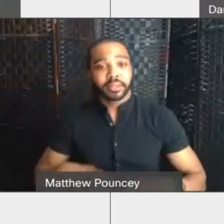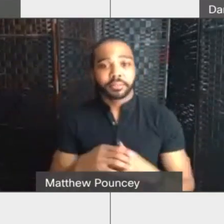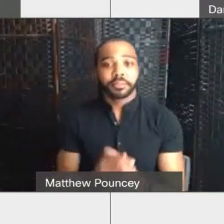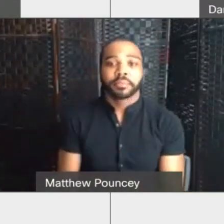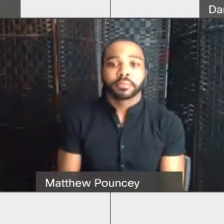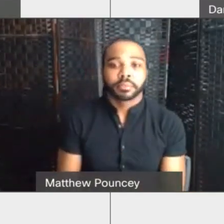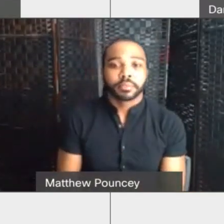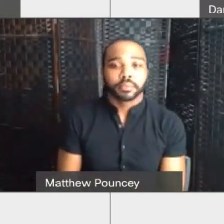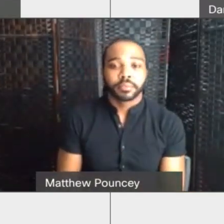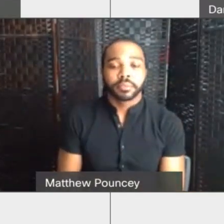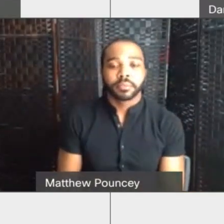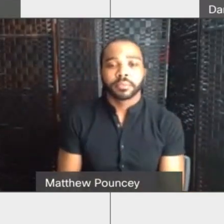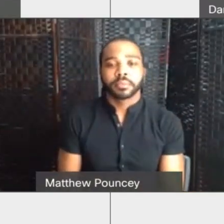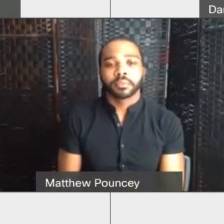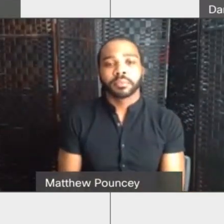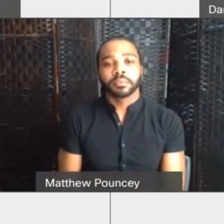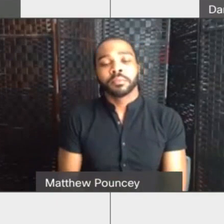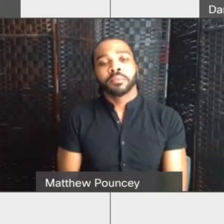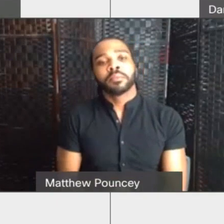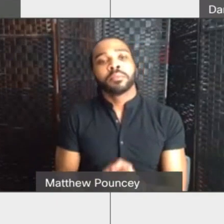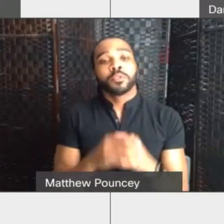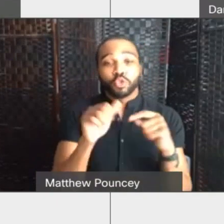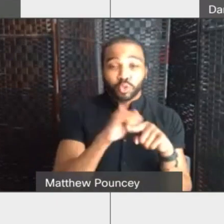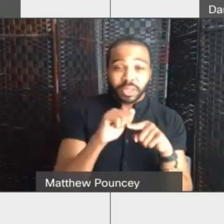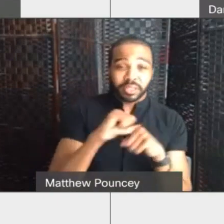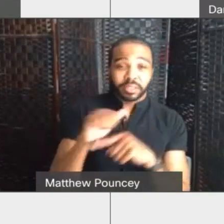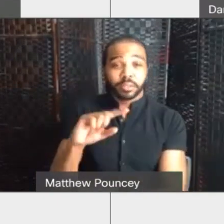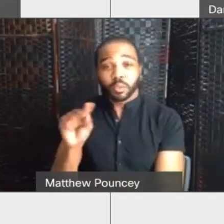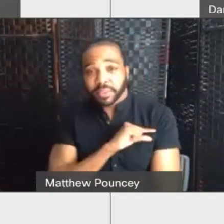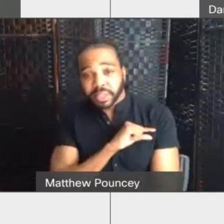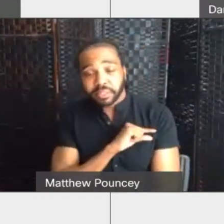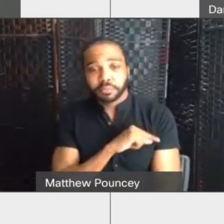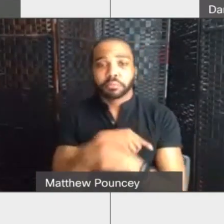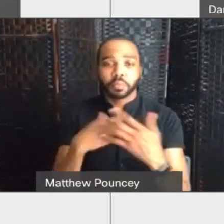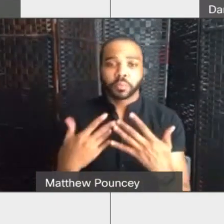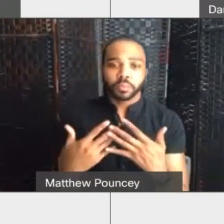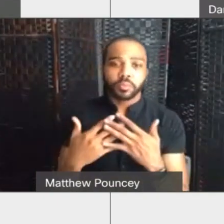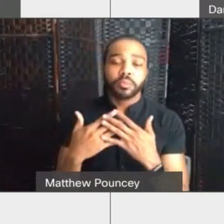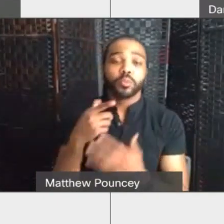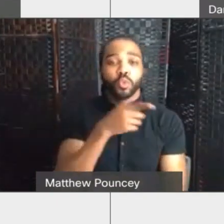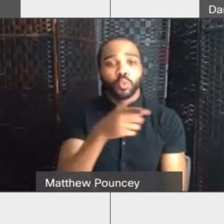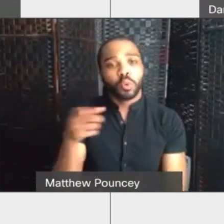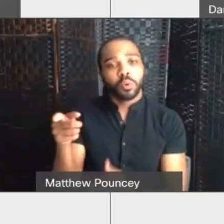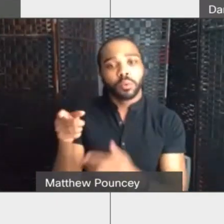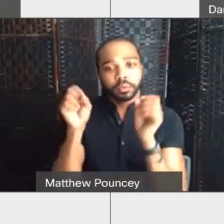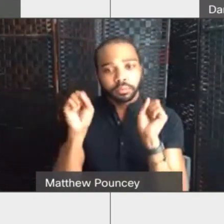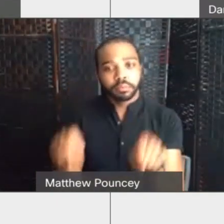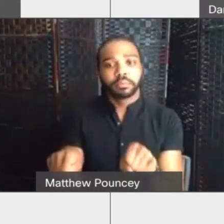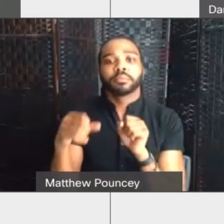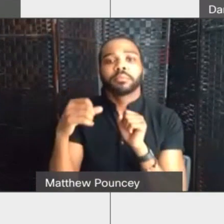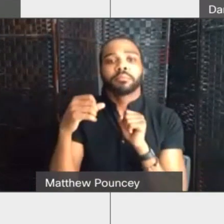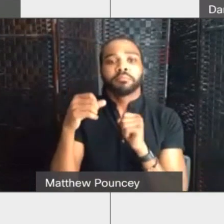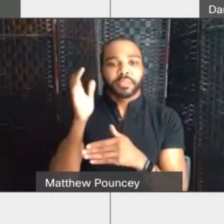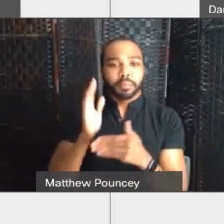In regards to trainings or qualifications, you are able to complete